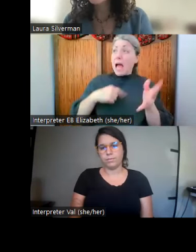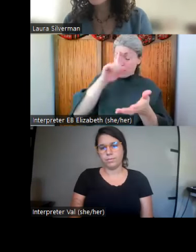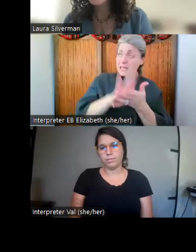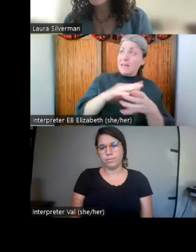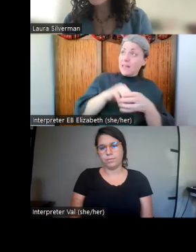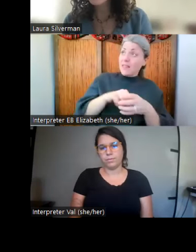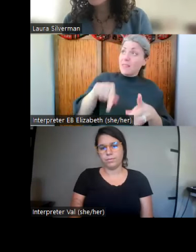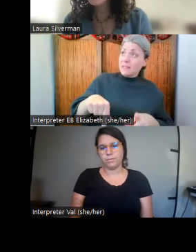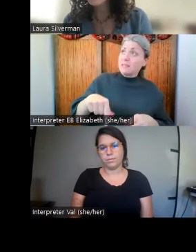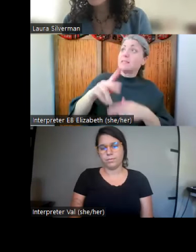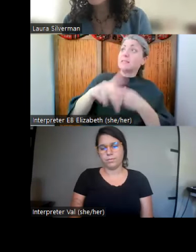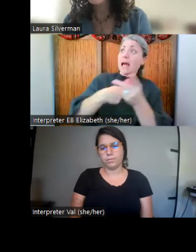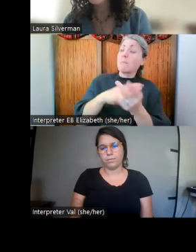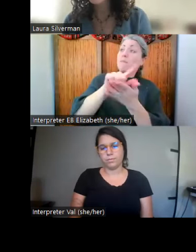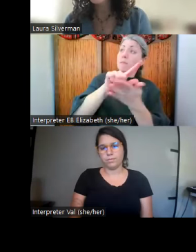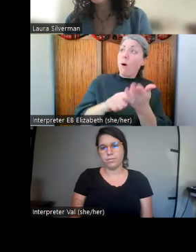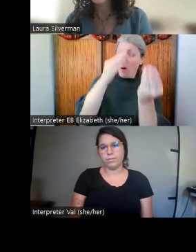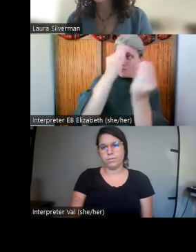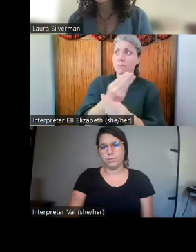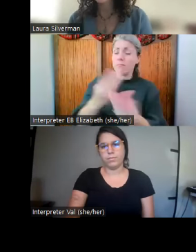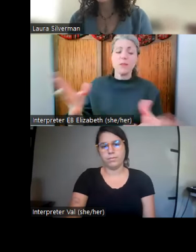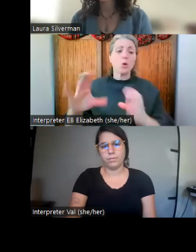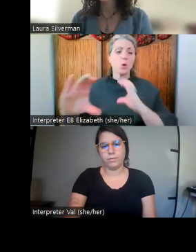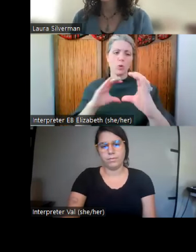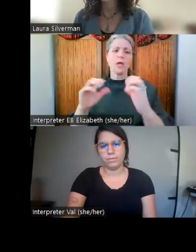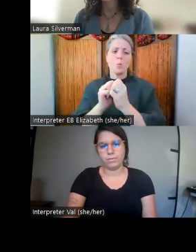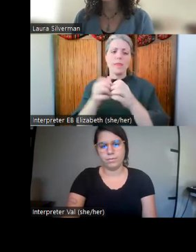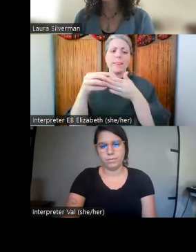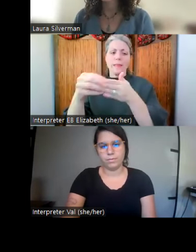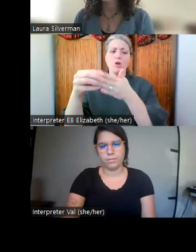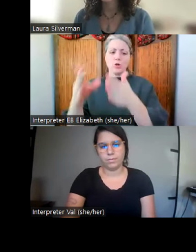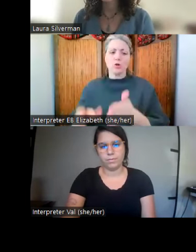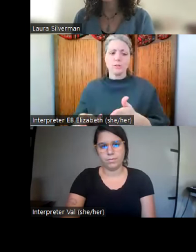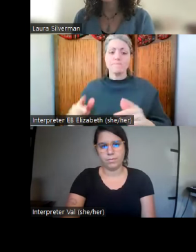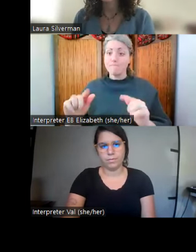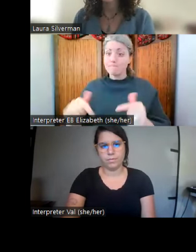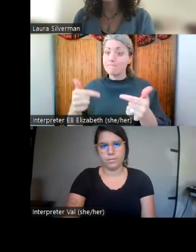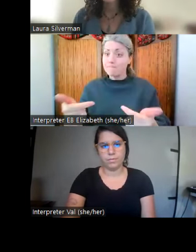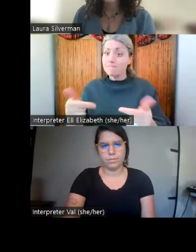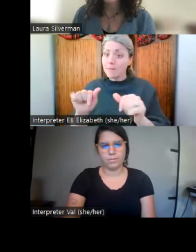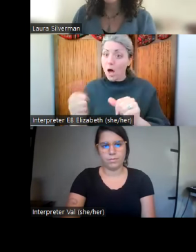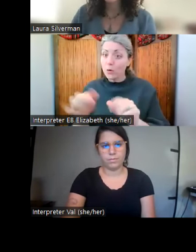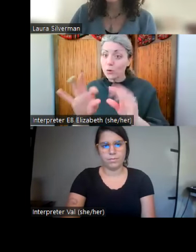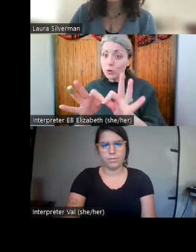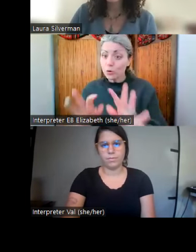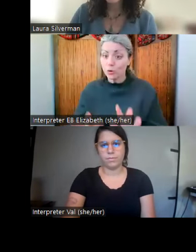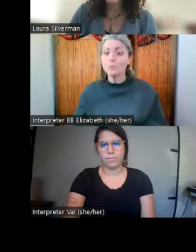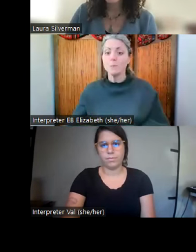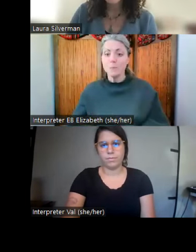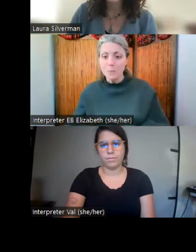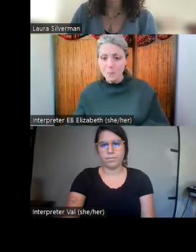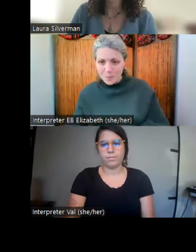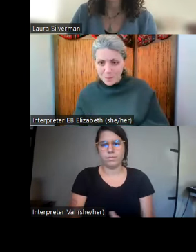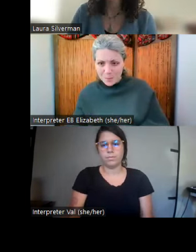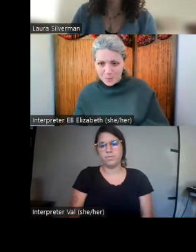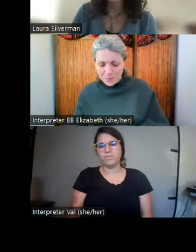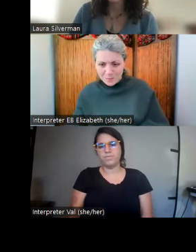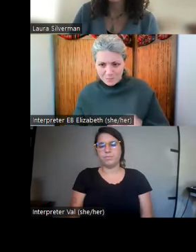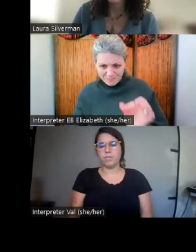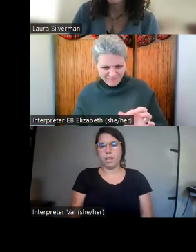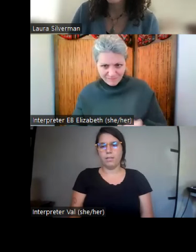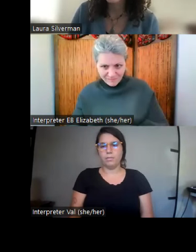affect voter accessibility or improve the lives of people with disabilities in the community. Our LEND program this morning